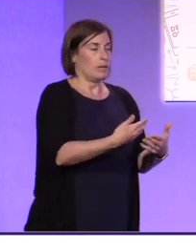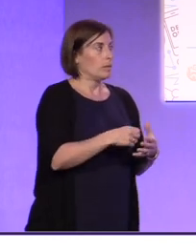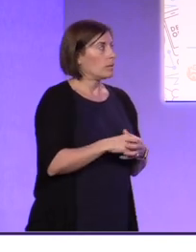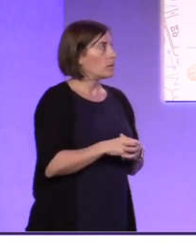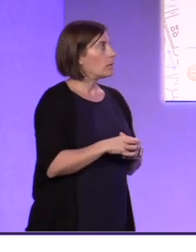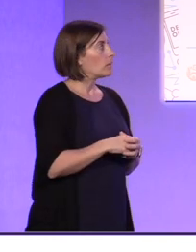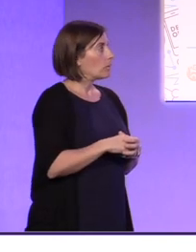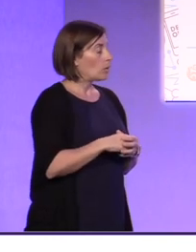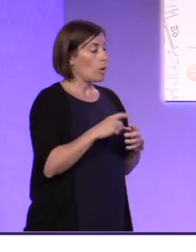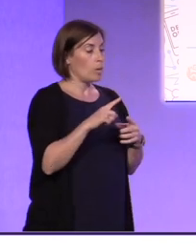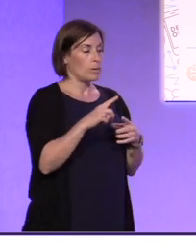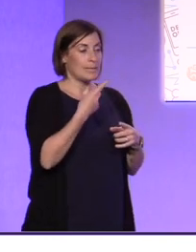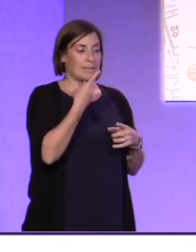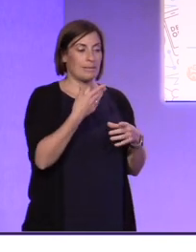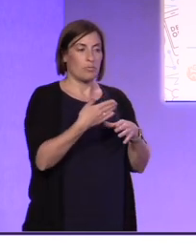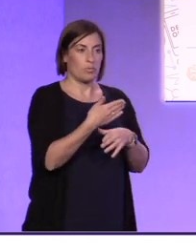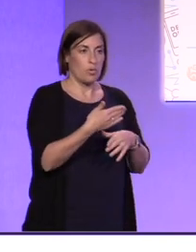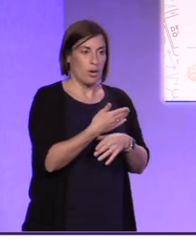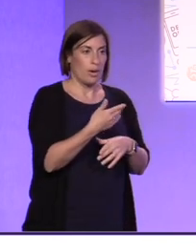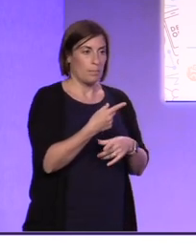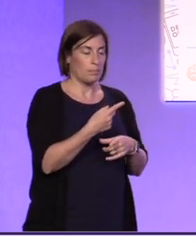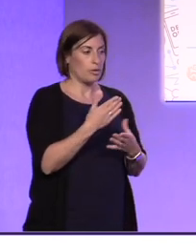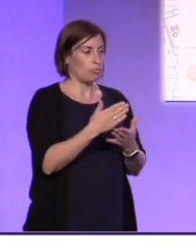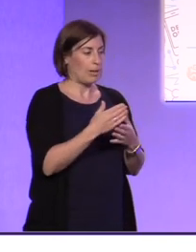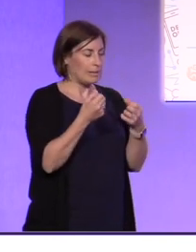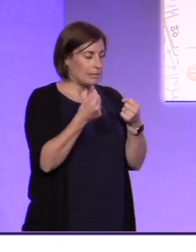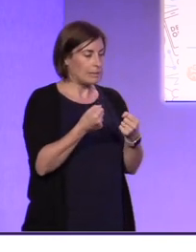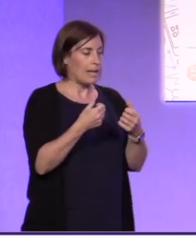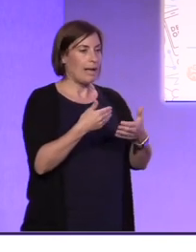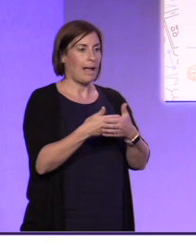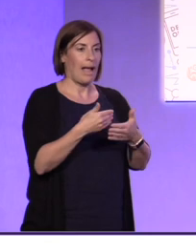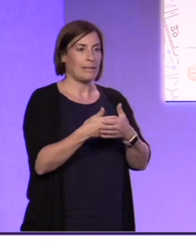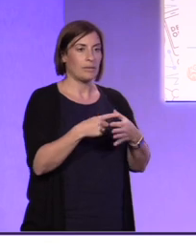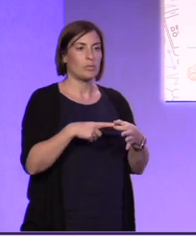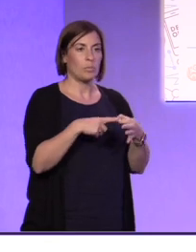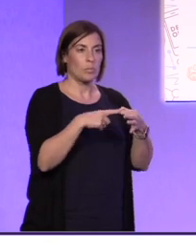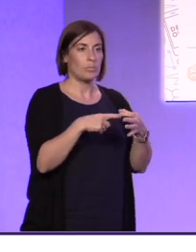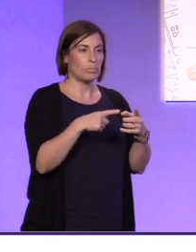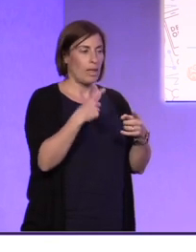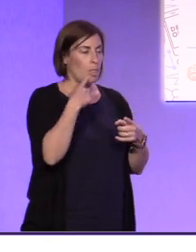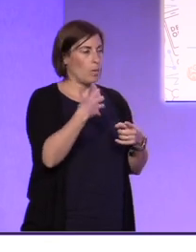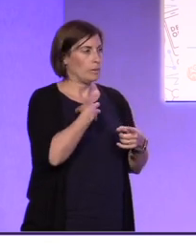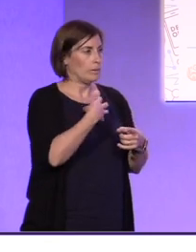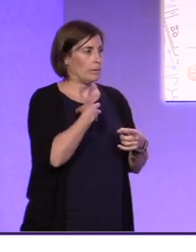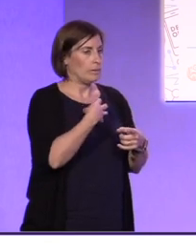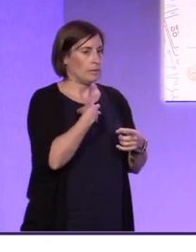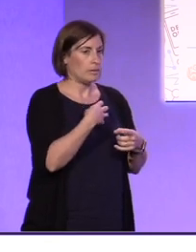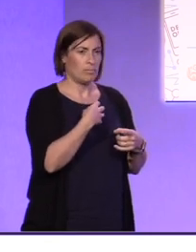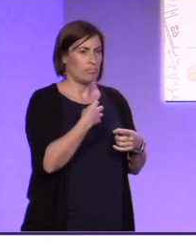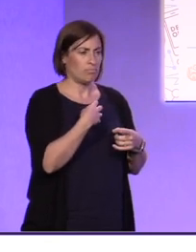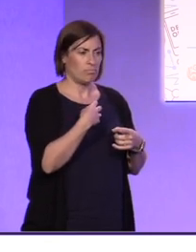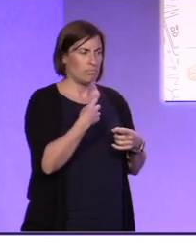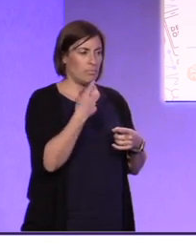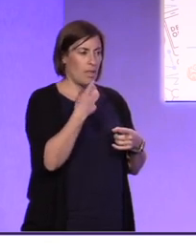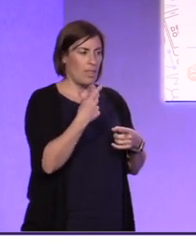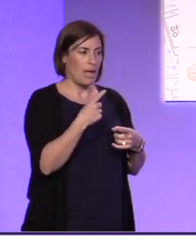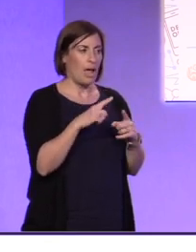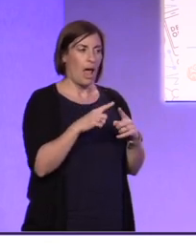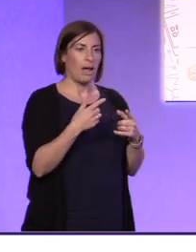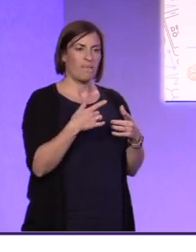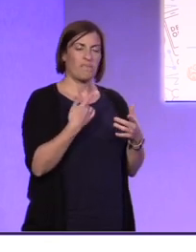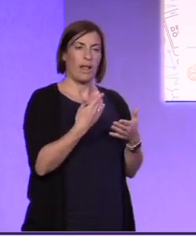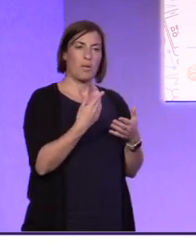work after that had really, really solid gates. And I thought it was going to be a scary thing, but instead it was more like a safety